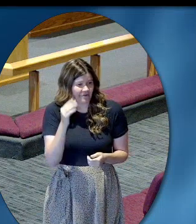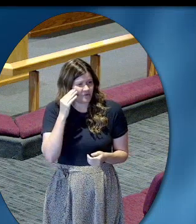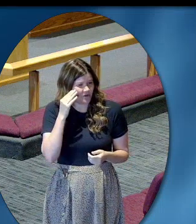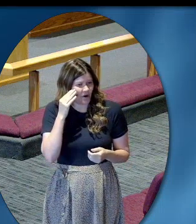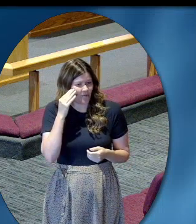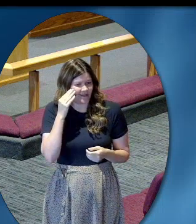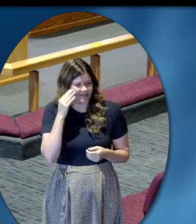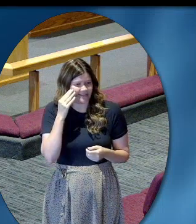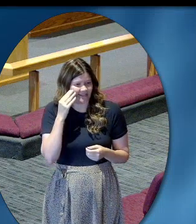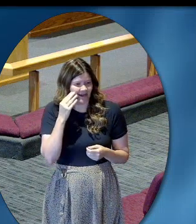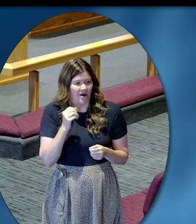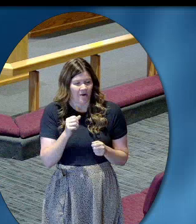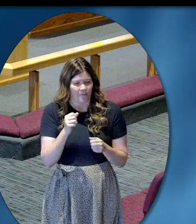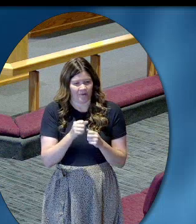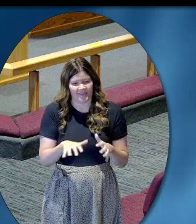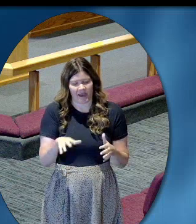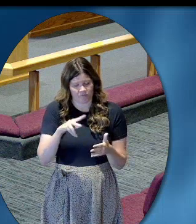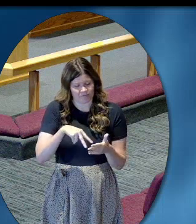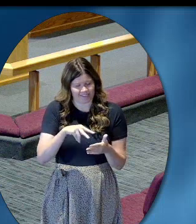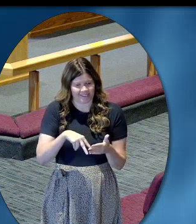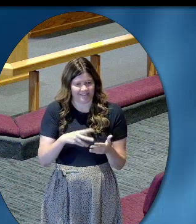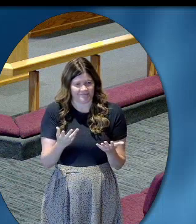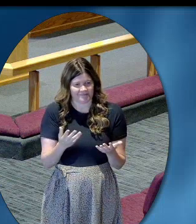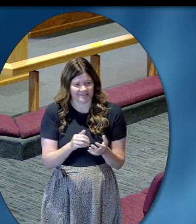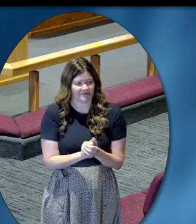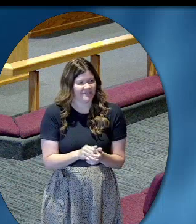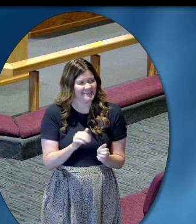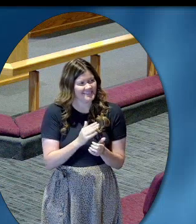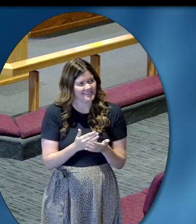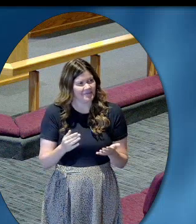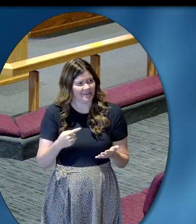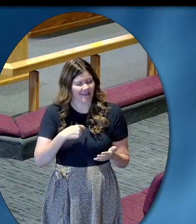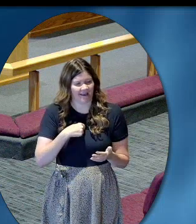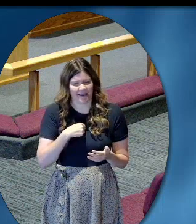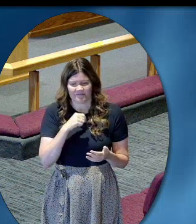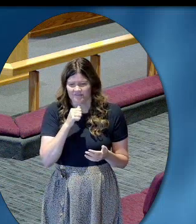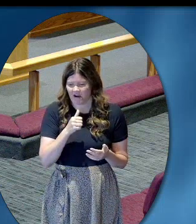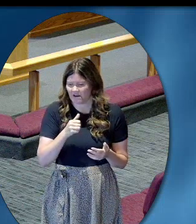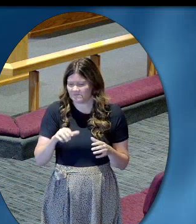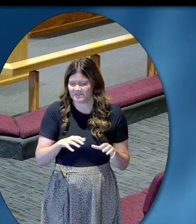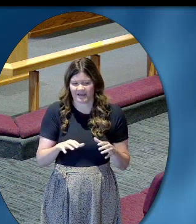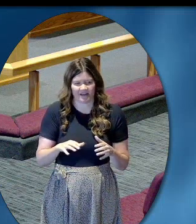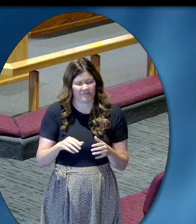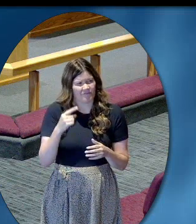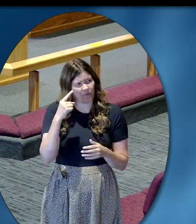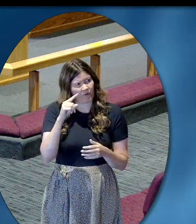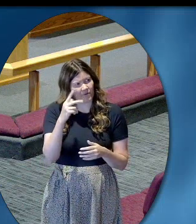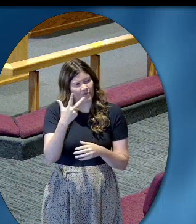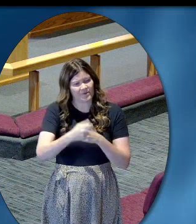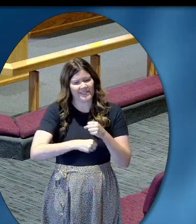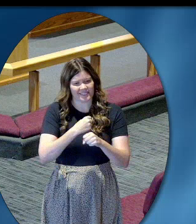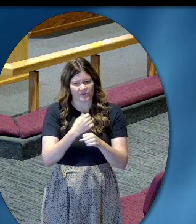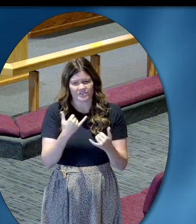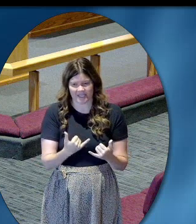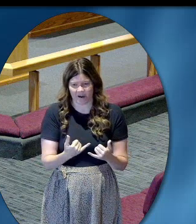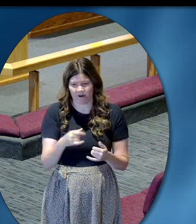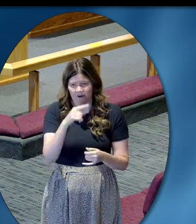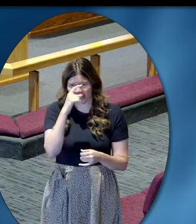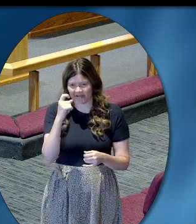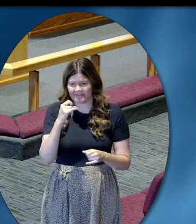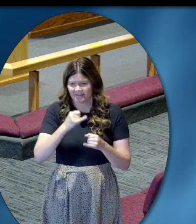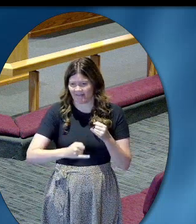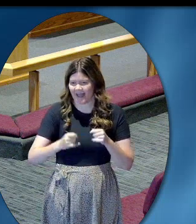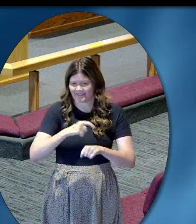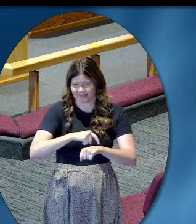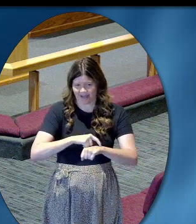This is something that I haven't been able to do for over 3 years now. Because the last time I did it was before